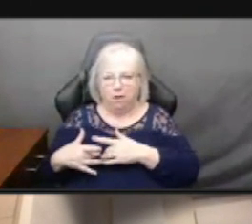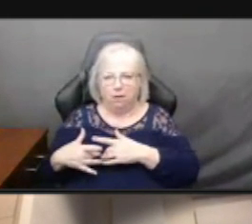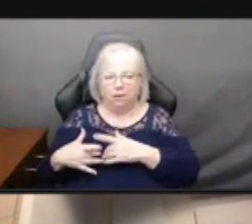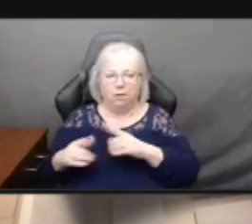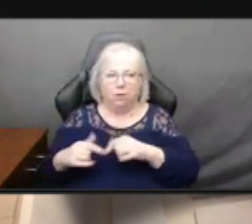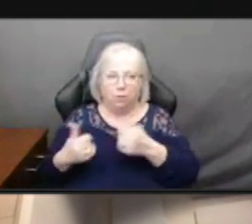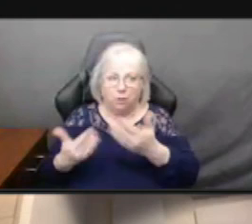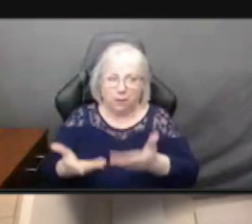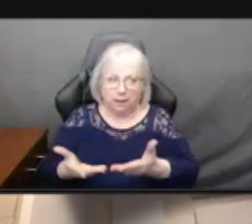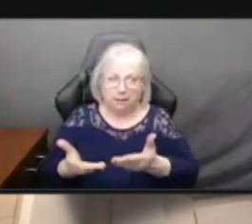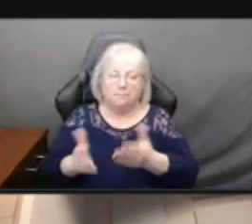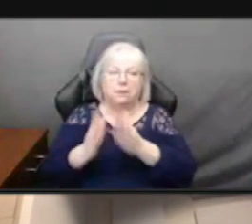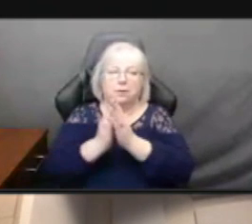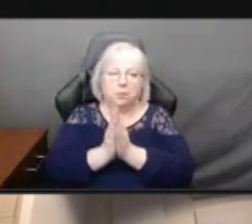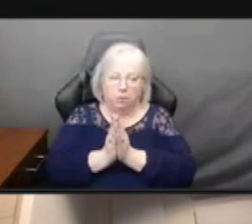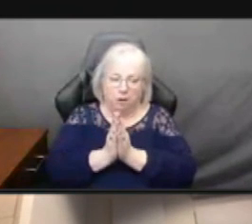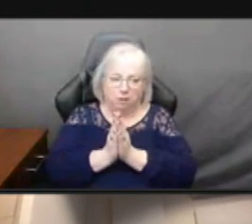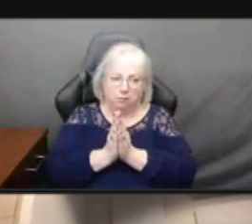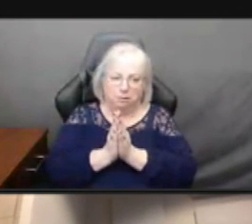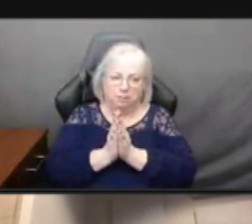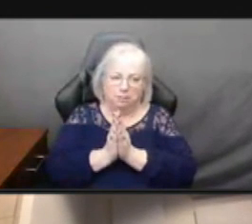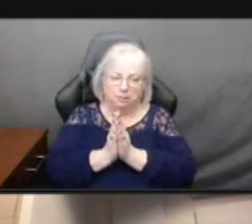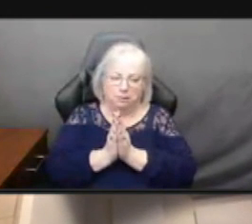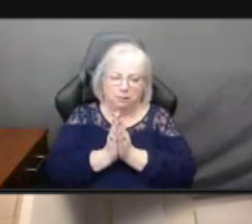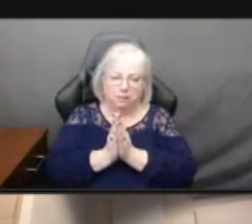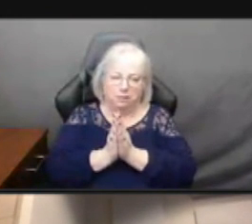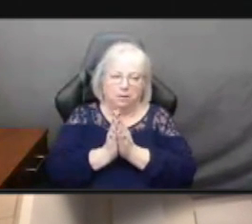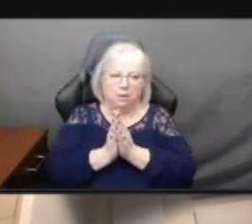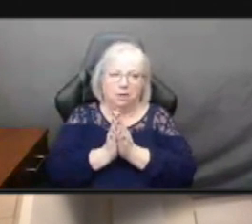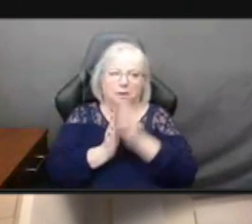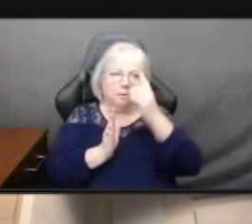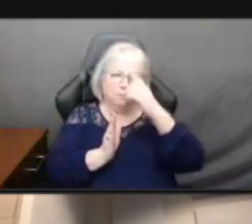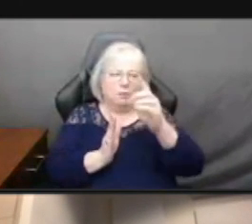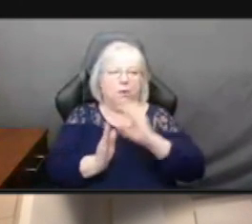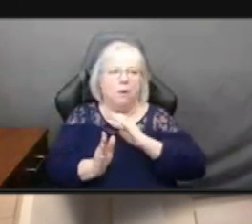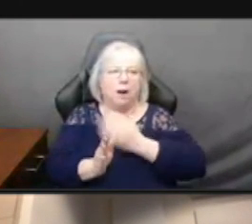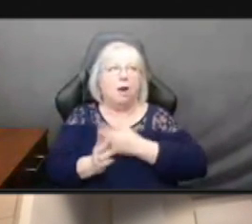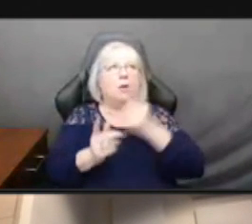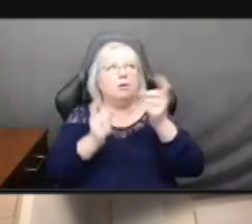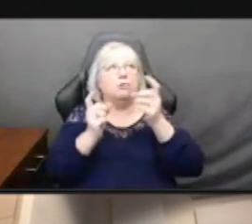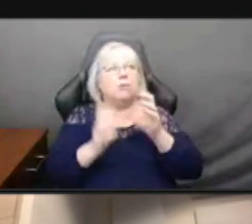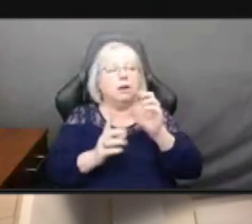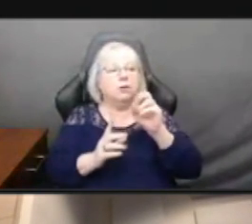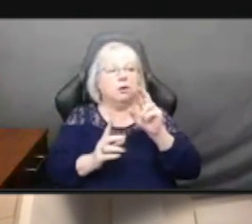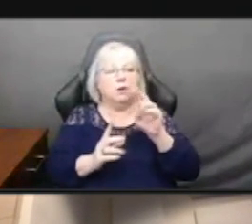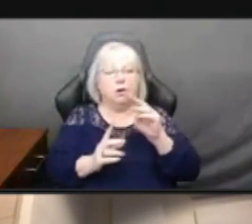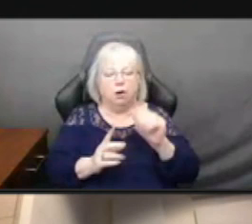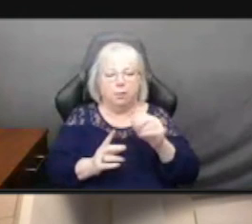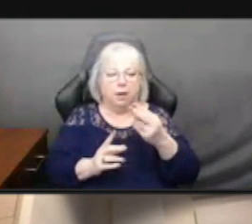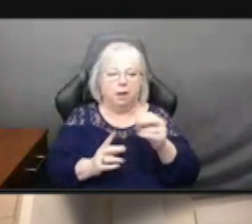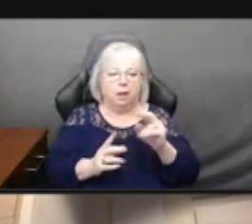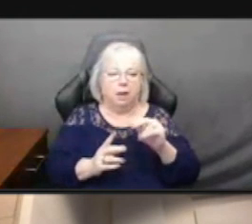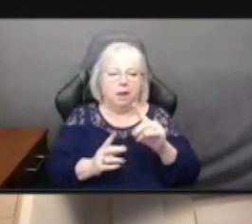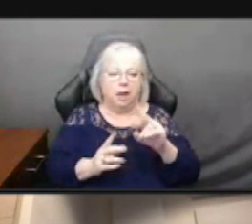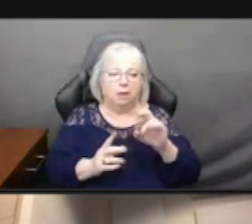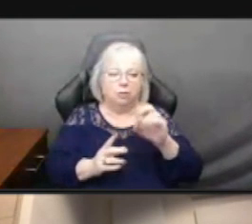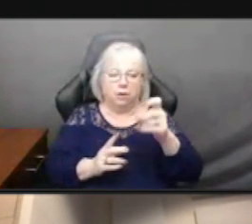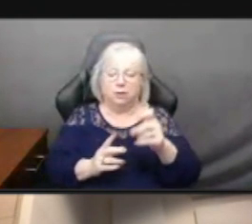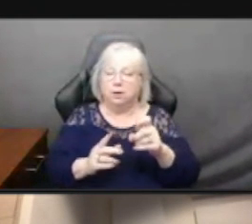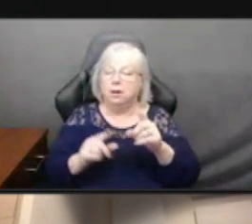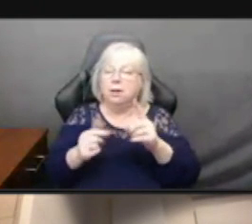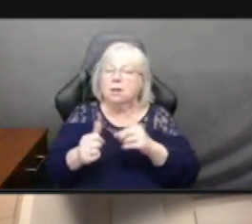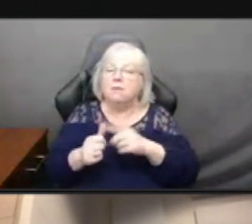an invocation for Director Irma Hendricks. The first thing I said